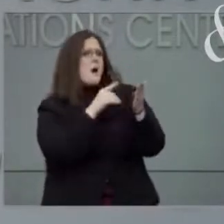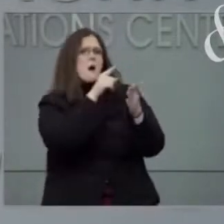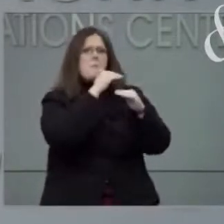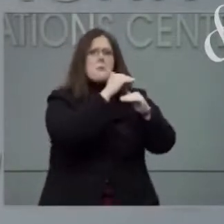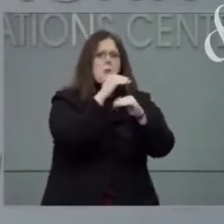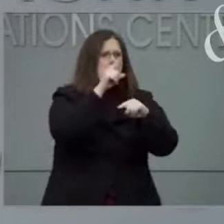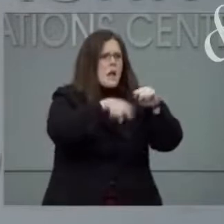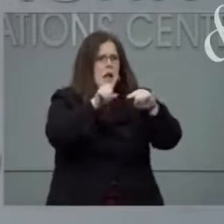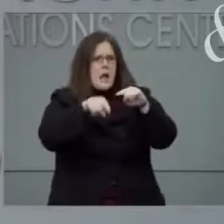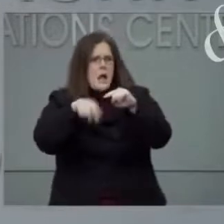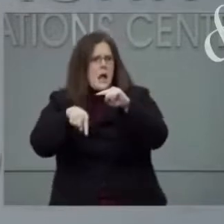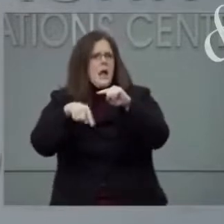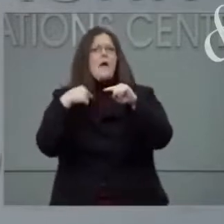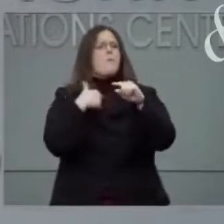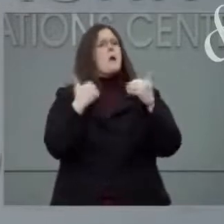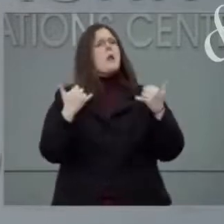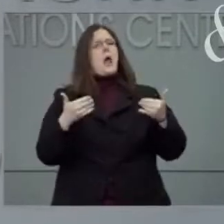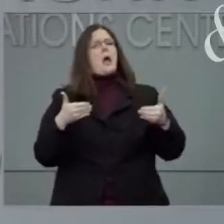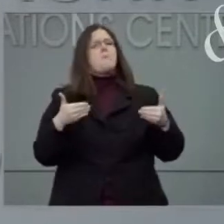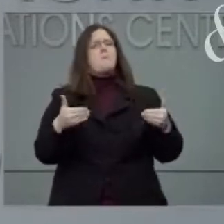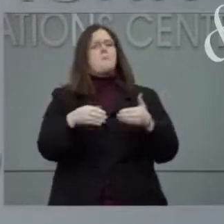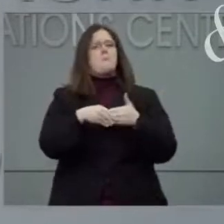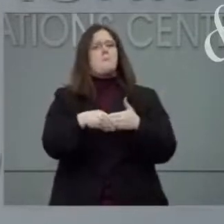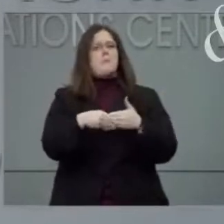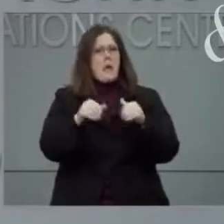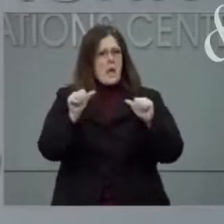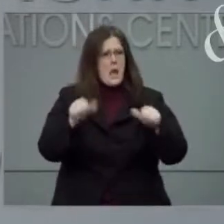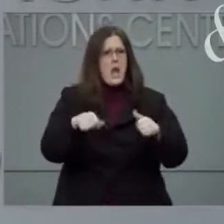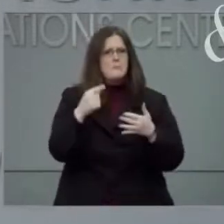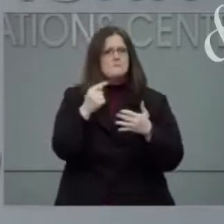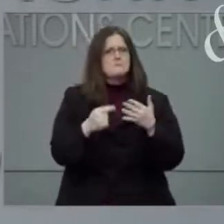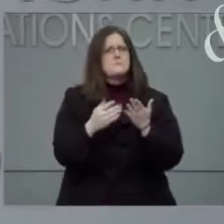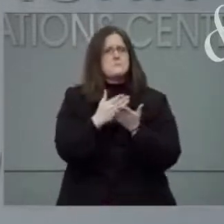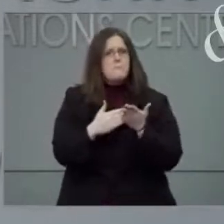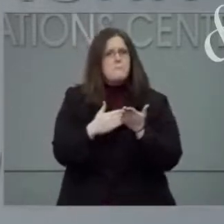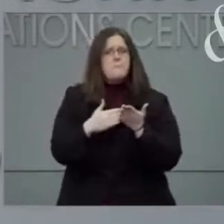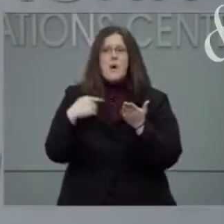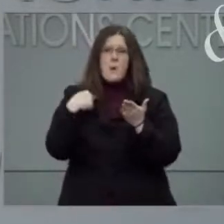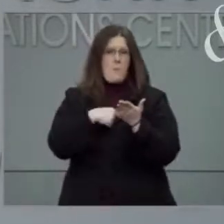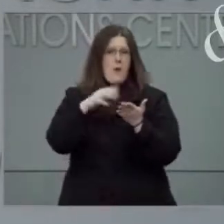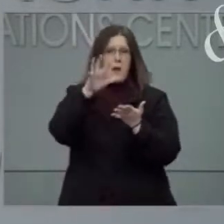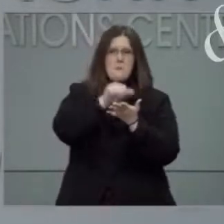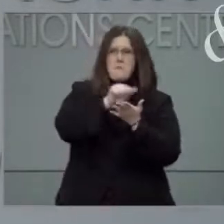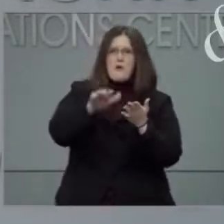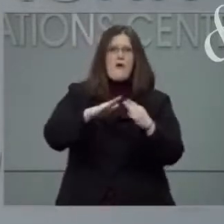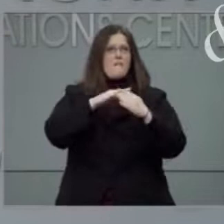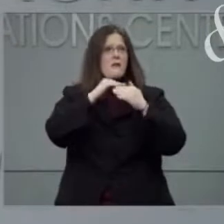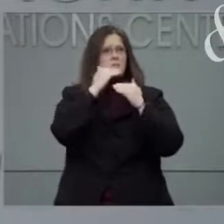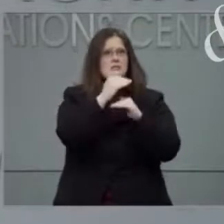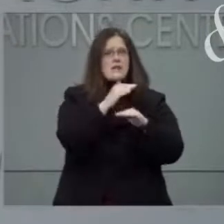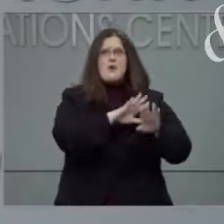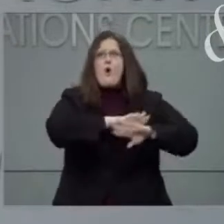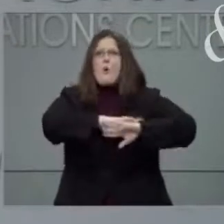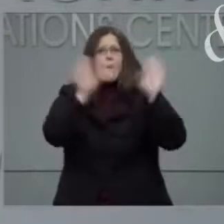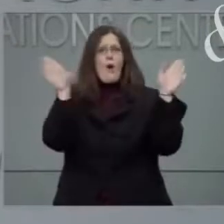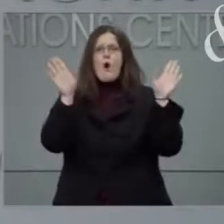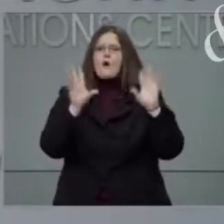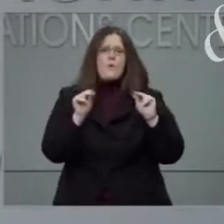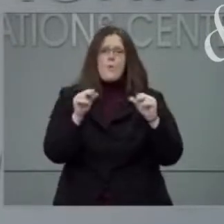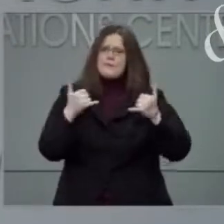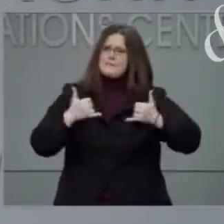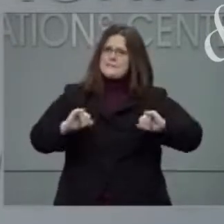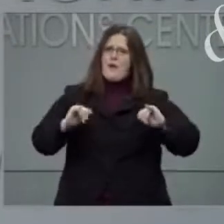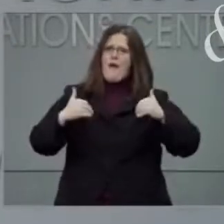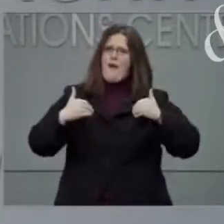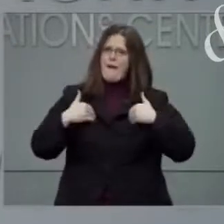time still protecting public health. And that means we must continue working to keep ourselves and each other safe